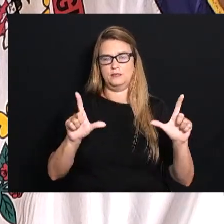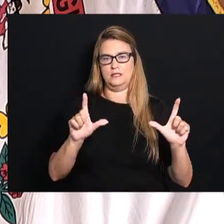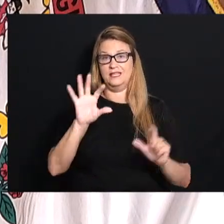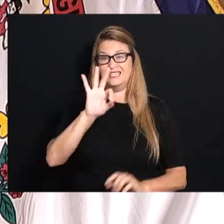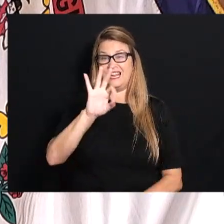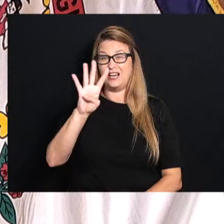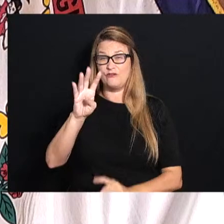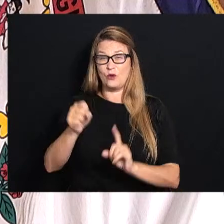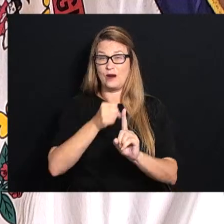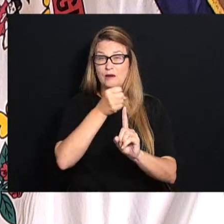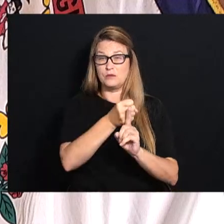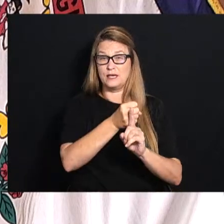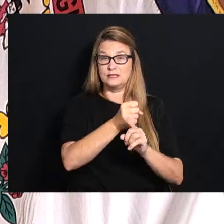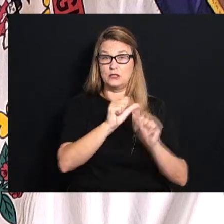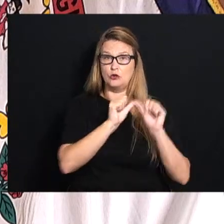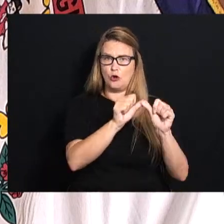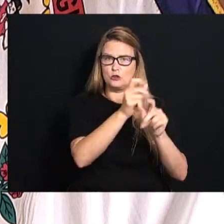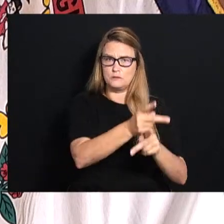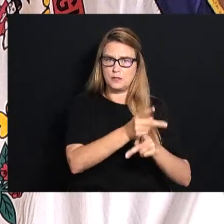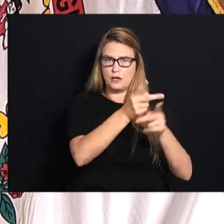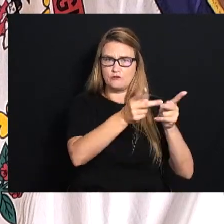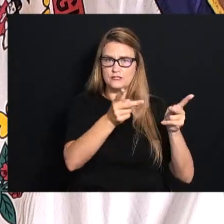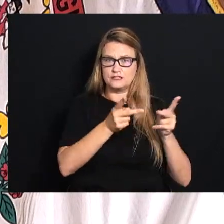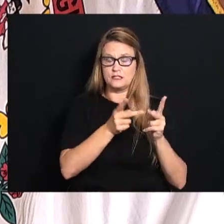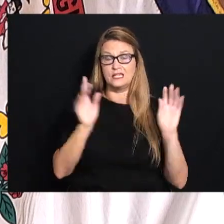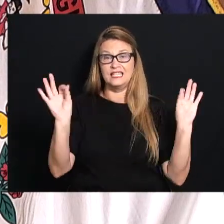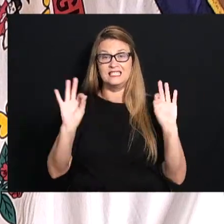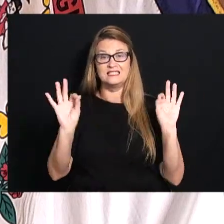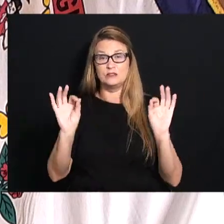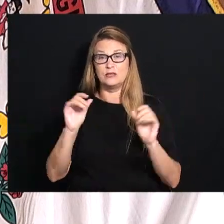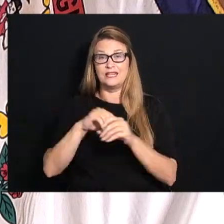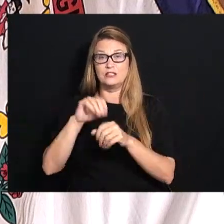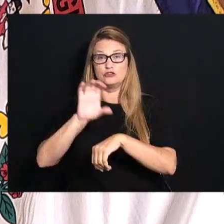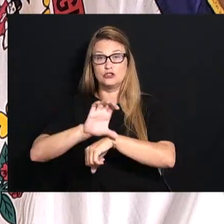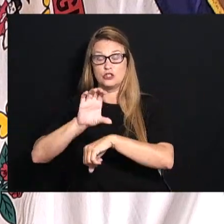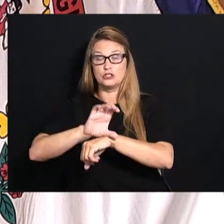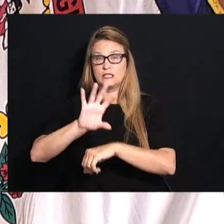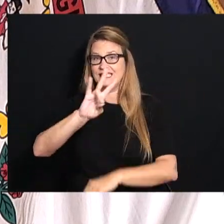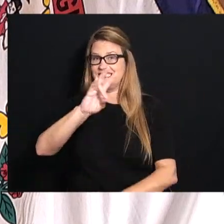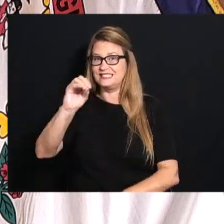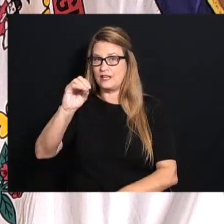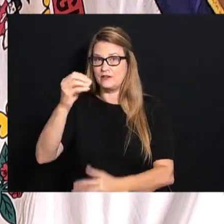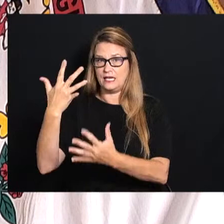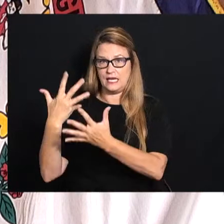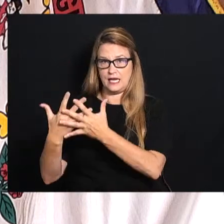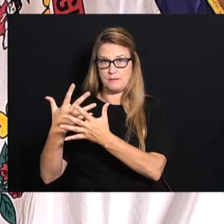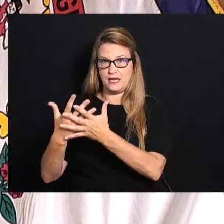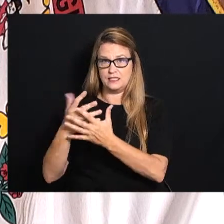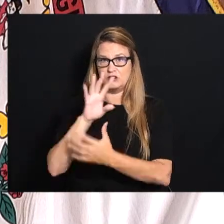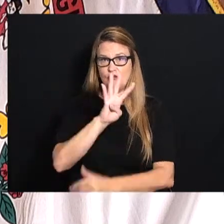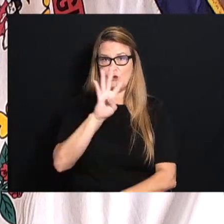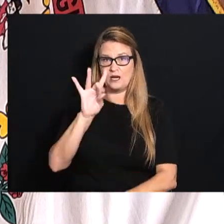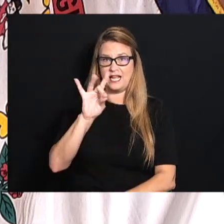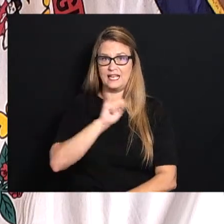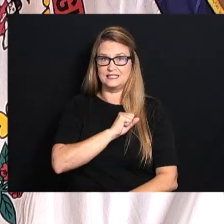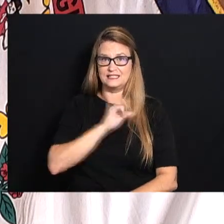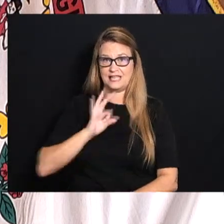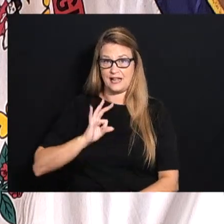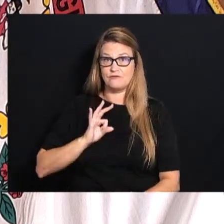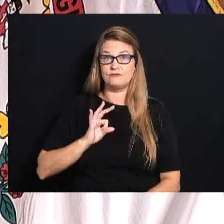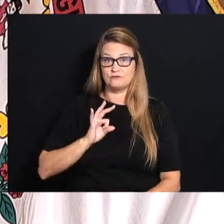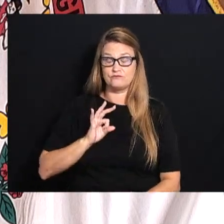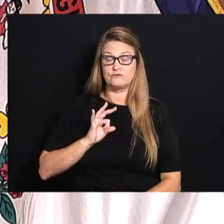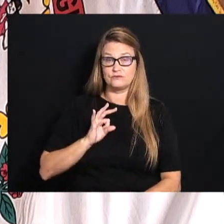outbreaks in our long-term care facilities, none in the church communities, 70 inmates, and 48 staff cases in